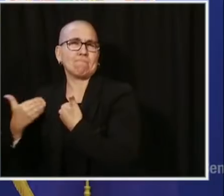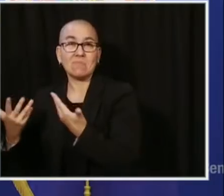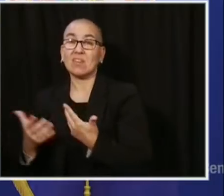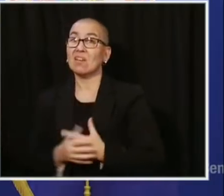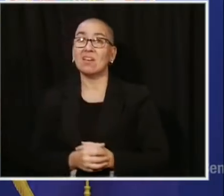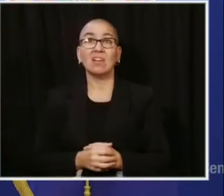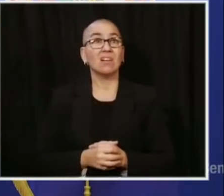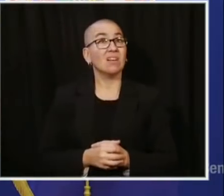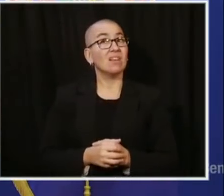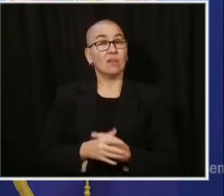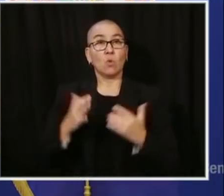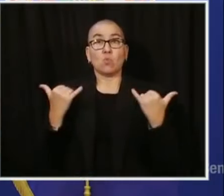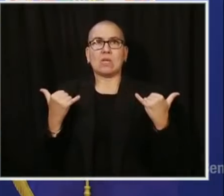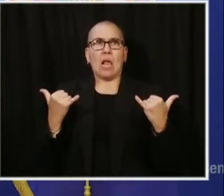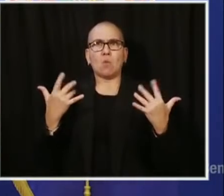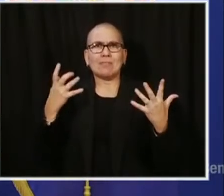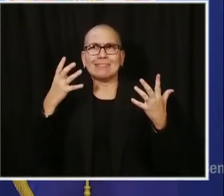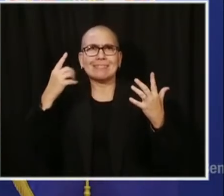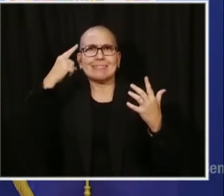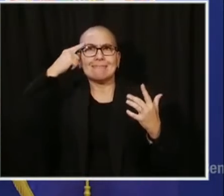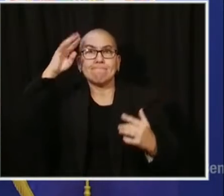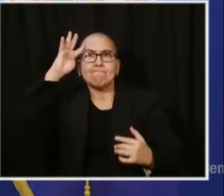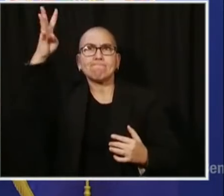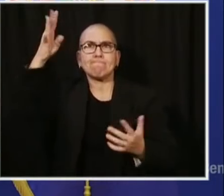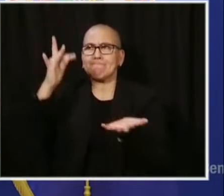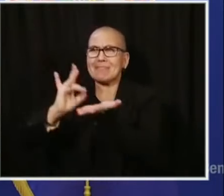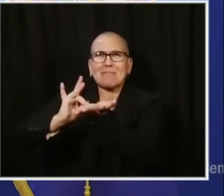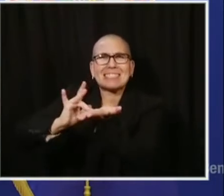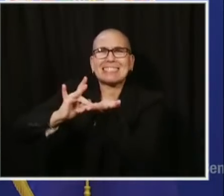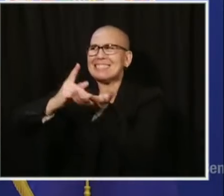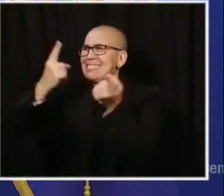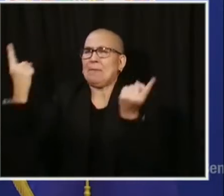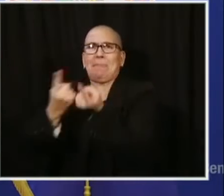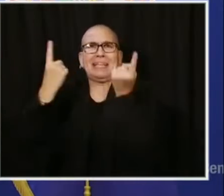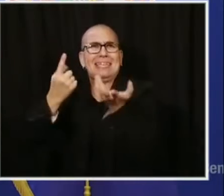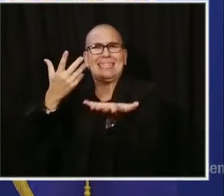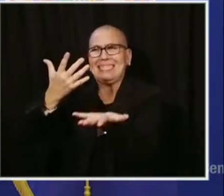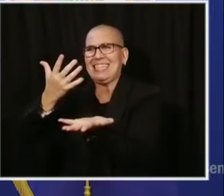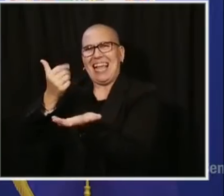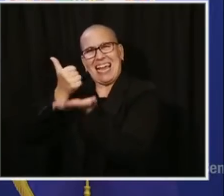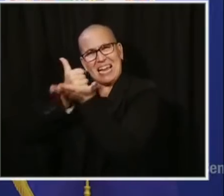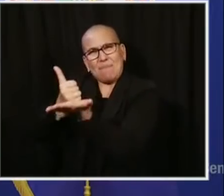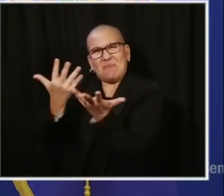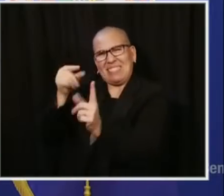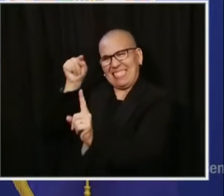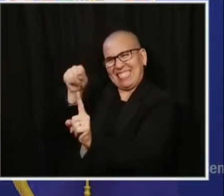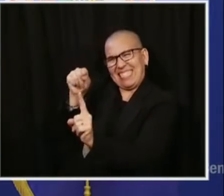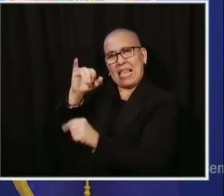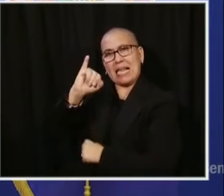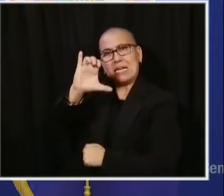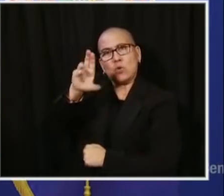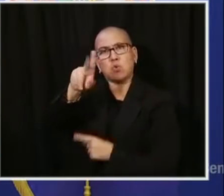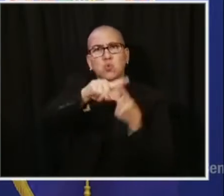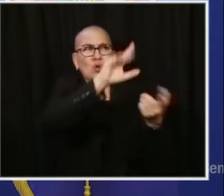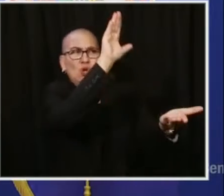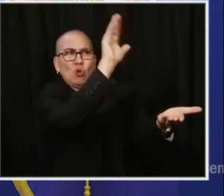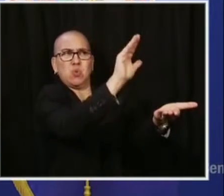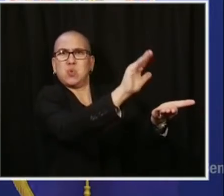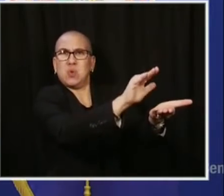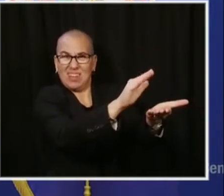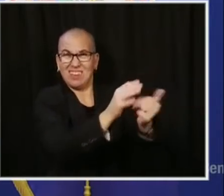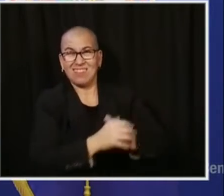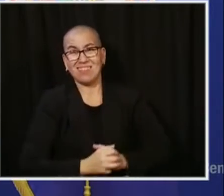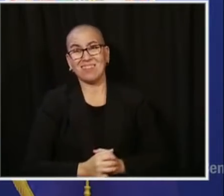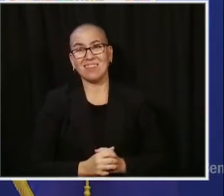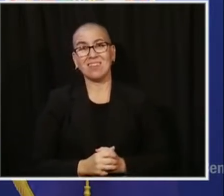we've come up with, new ways of approaching this, and just sheer will of of the healthcare providers to figure out better ways